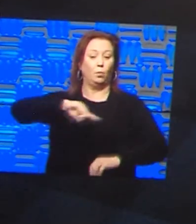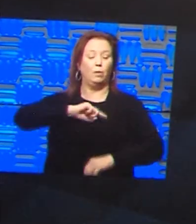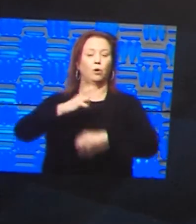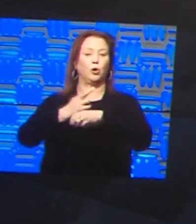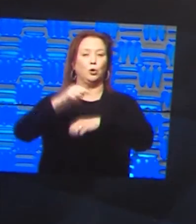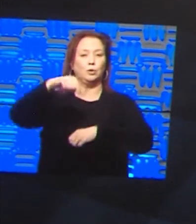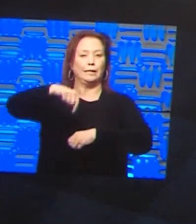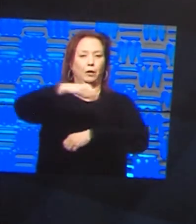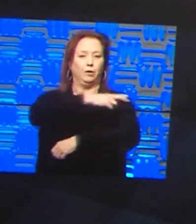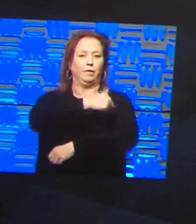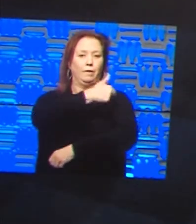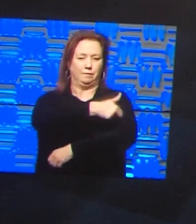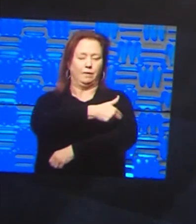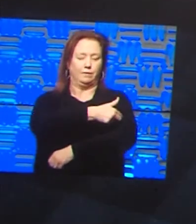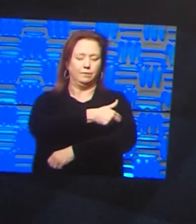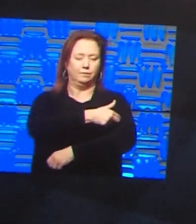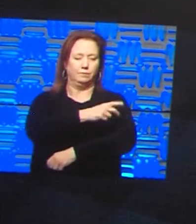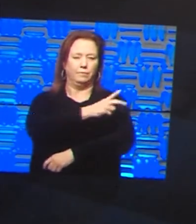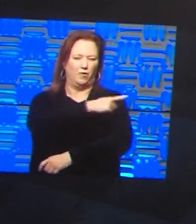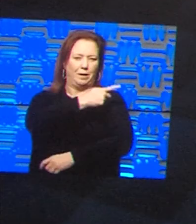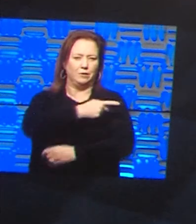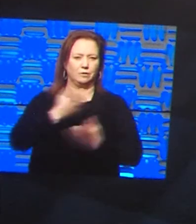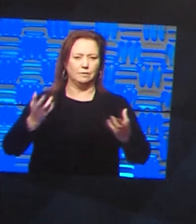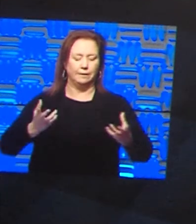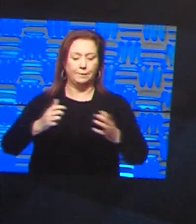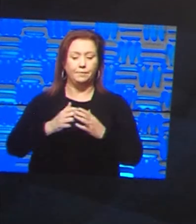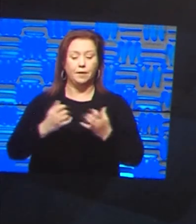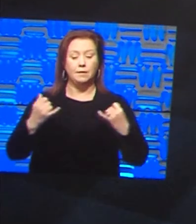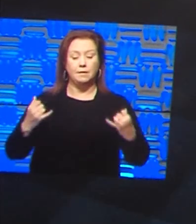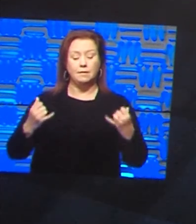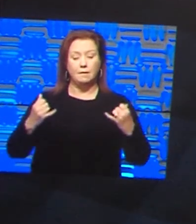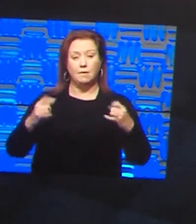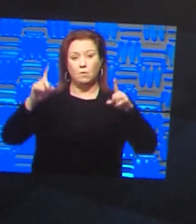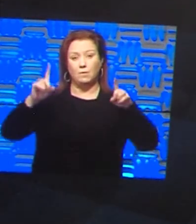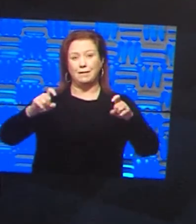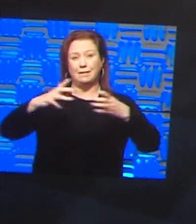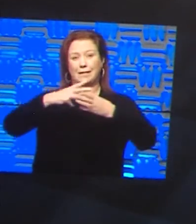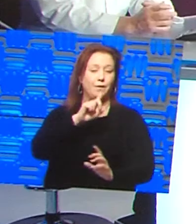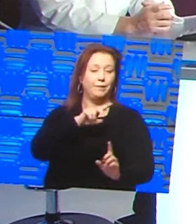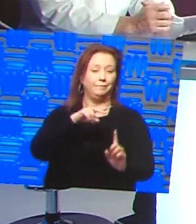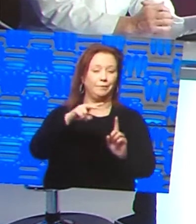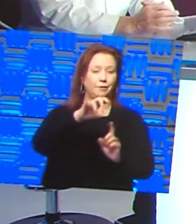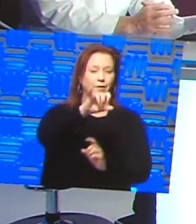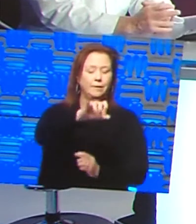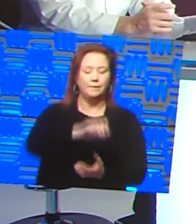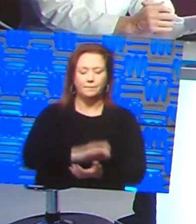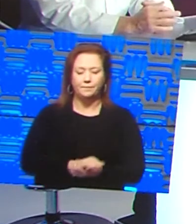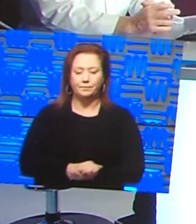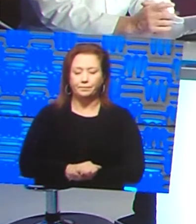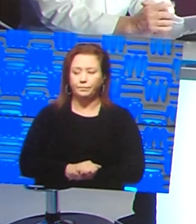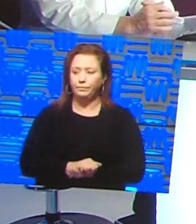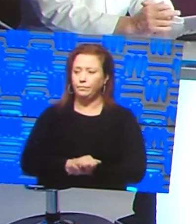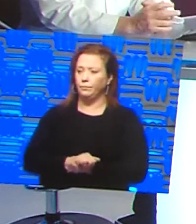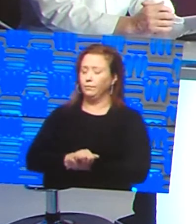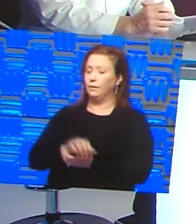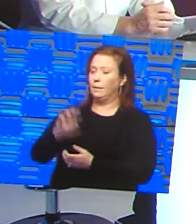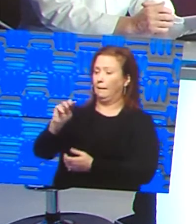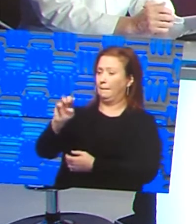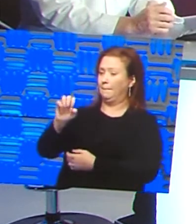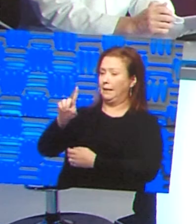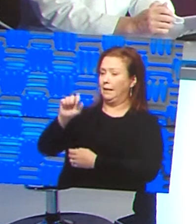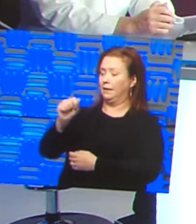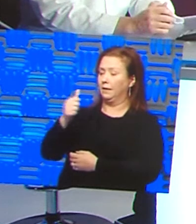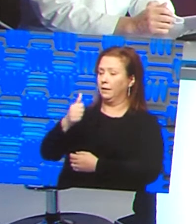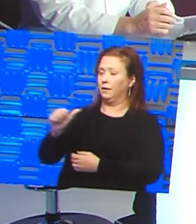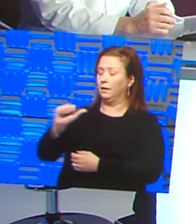and split out VCM media with the help of the lab under sterile conditions and then be a little creative on testing swabs. So we were able